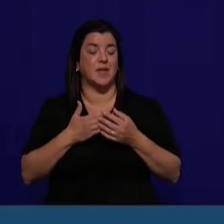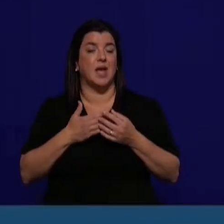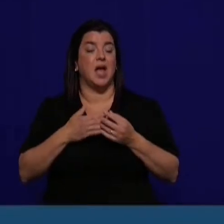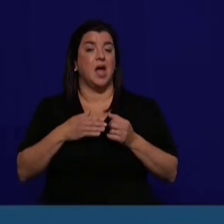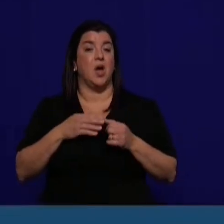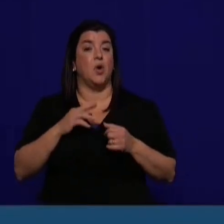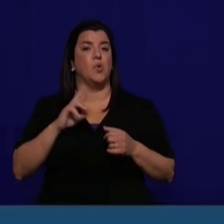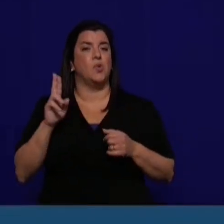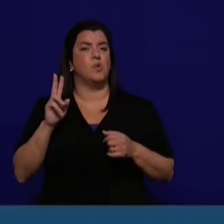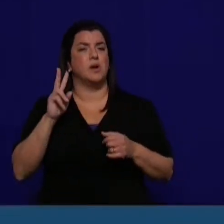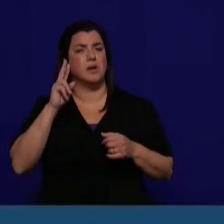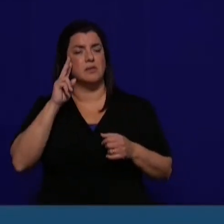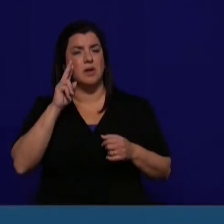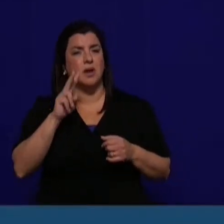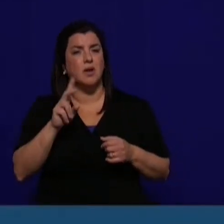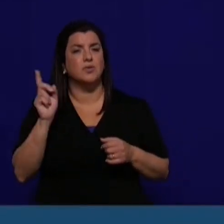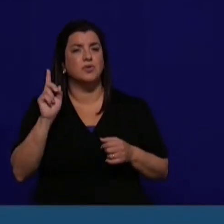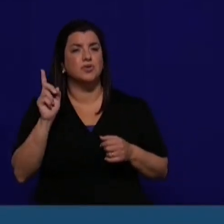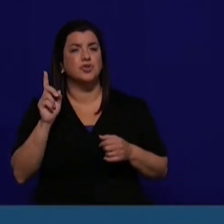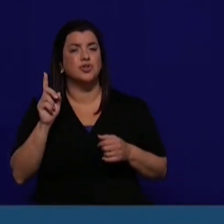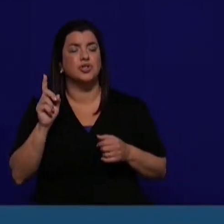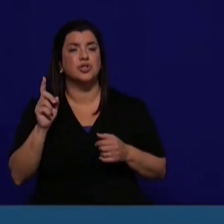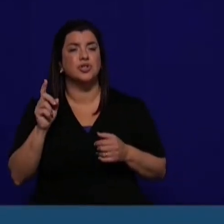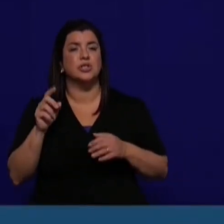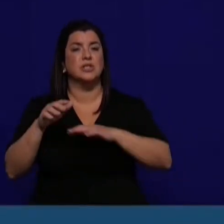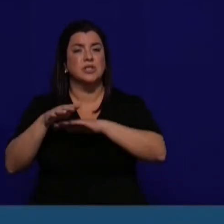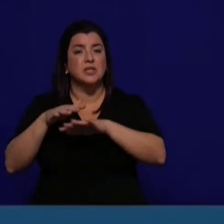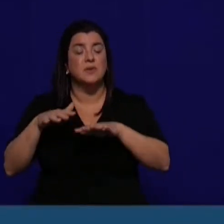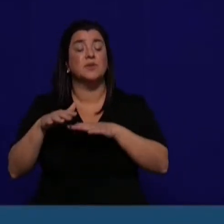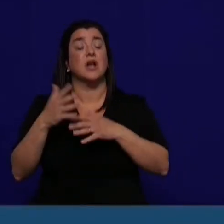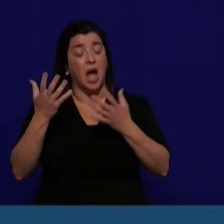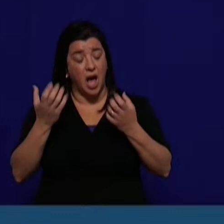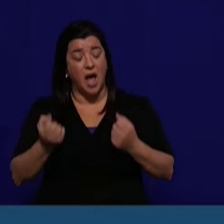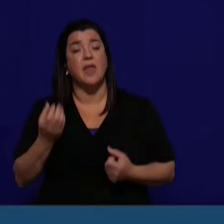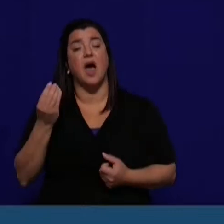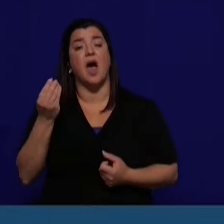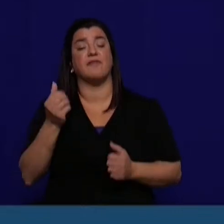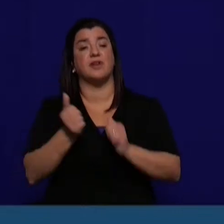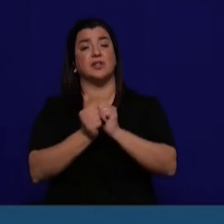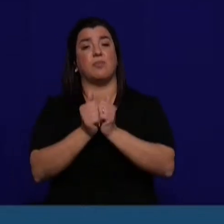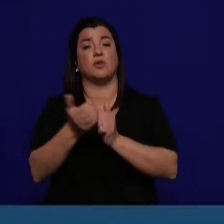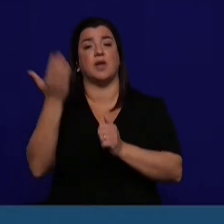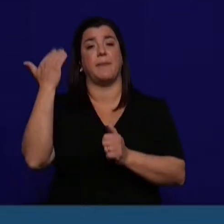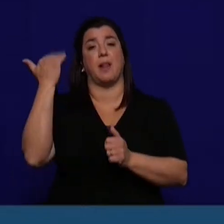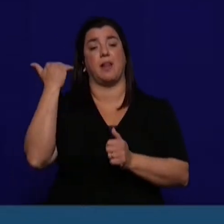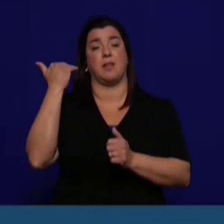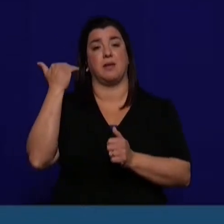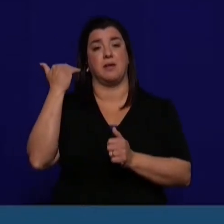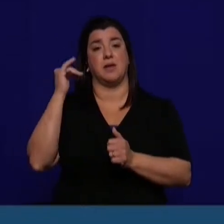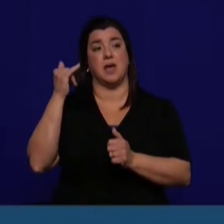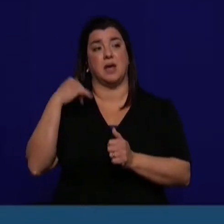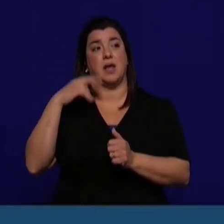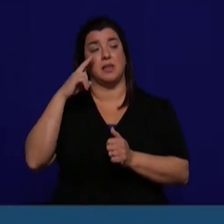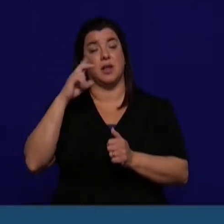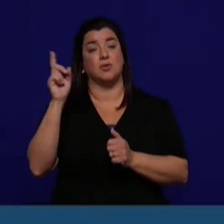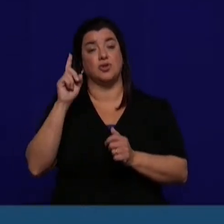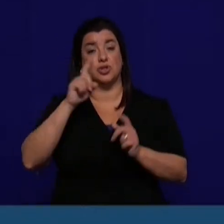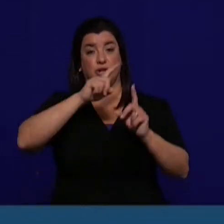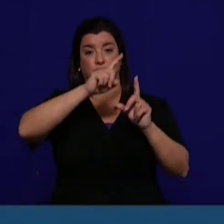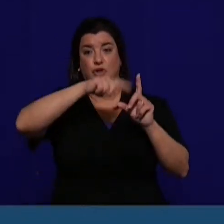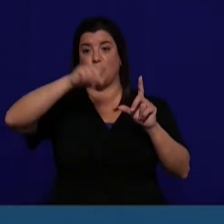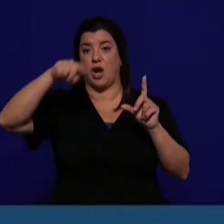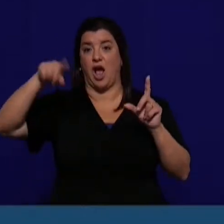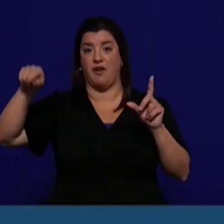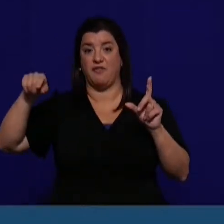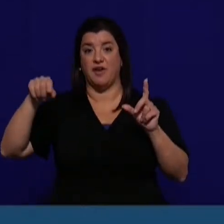kien qed ikollna relatati ma' sport, rajna li kien qed ikollna każijiet ma' sport. Jekk tħarsu lejn il-graf li qegħdin naraw bħalissa, ma